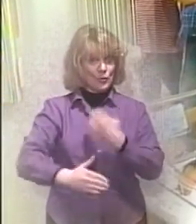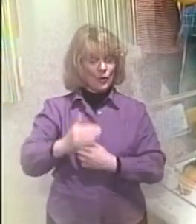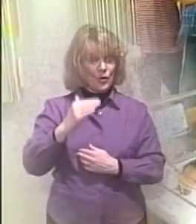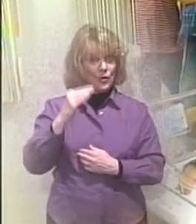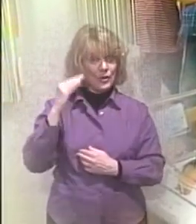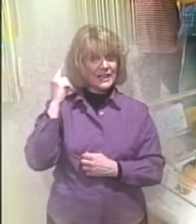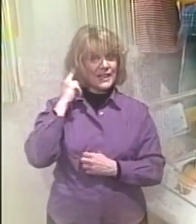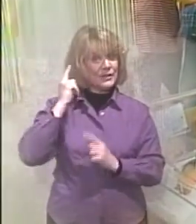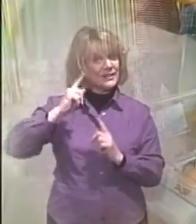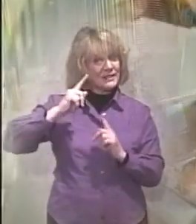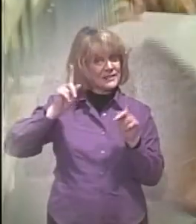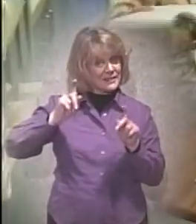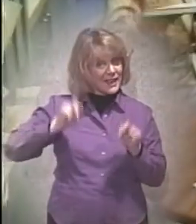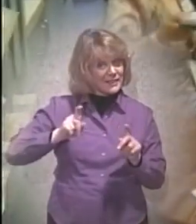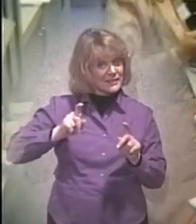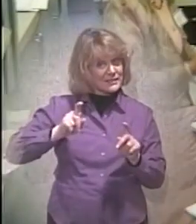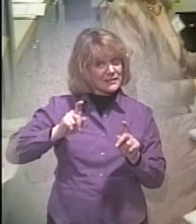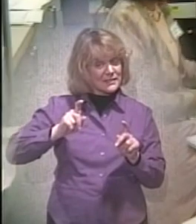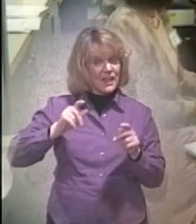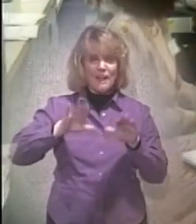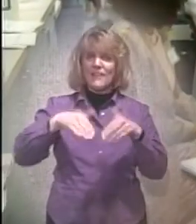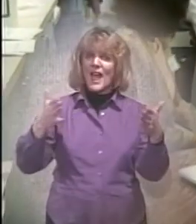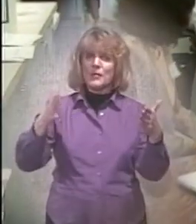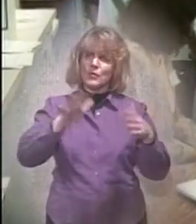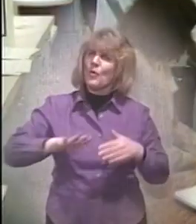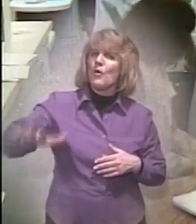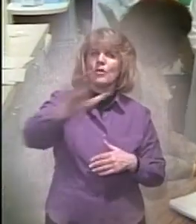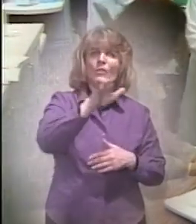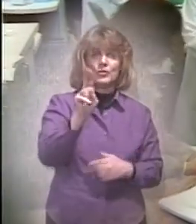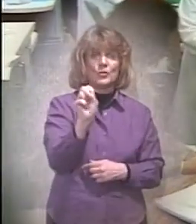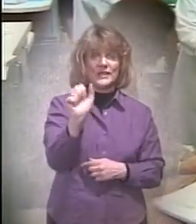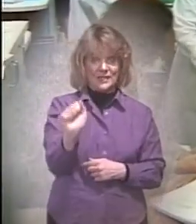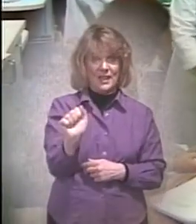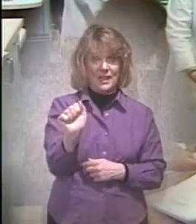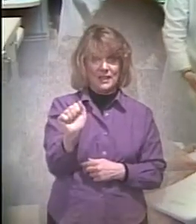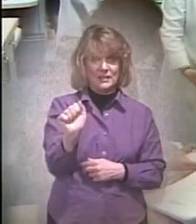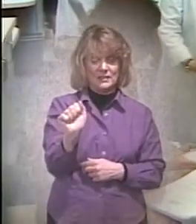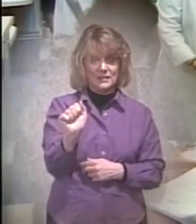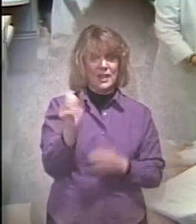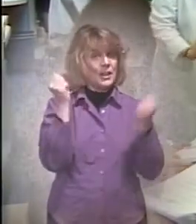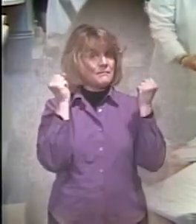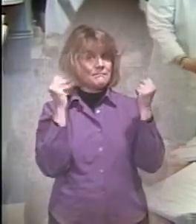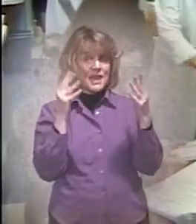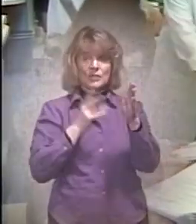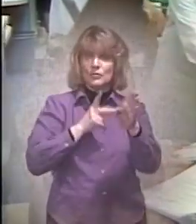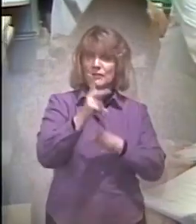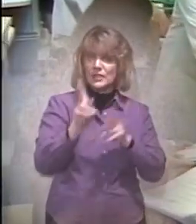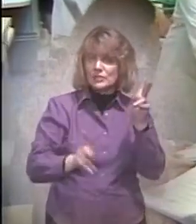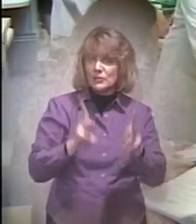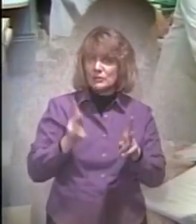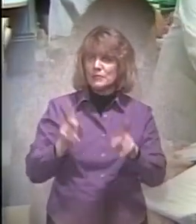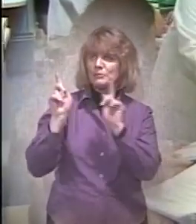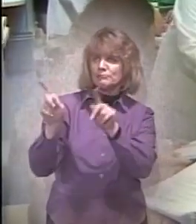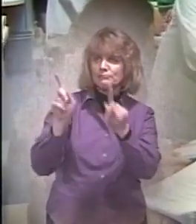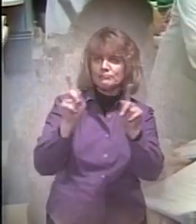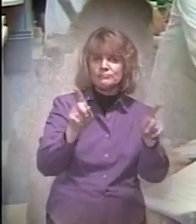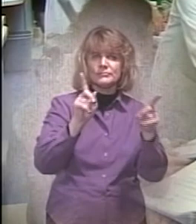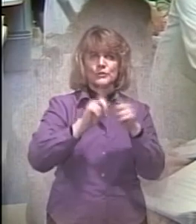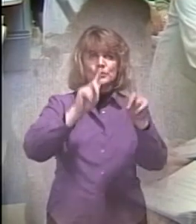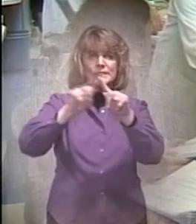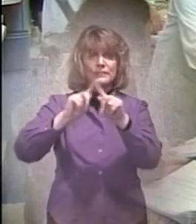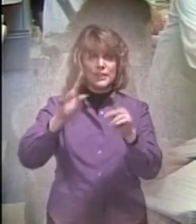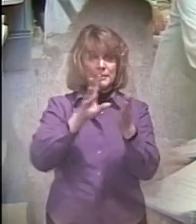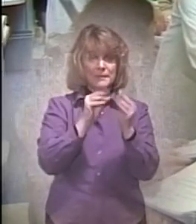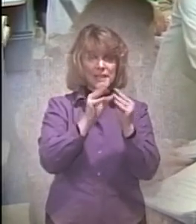country. In preparation for statewide programs, nurses and other healthcare professionals have attended meetings,